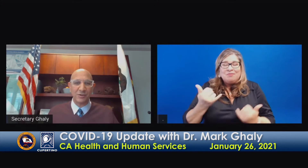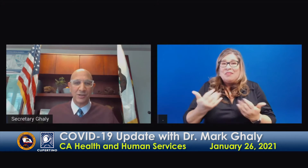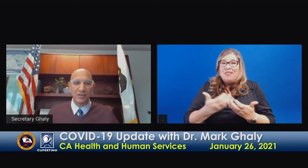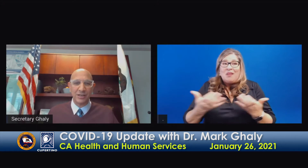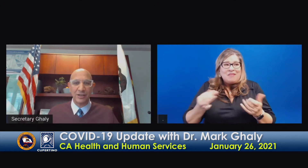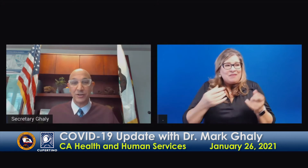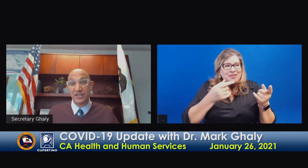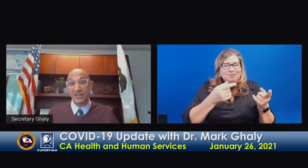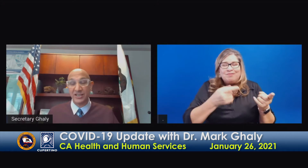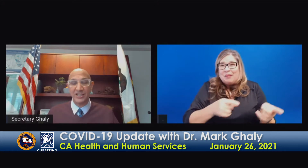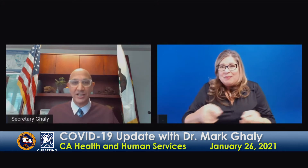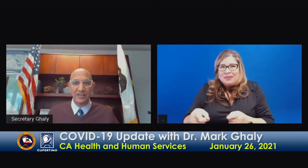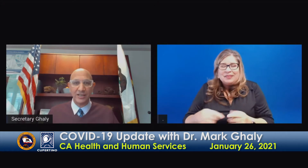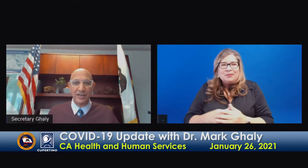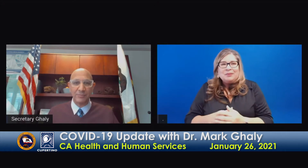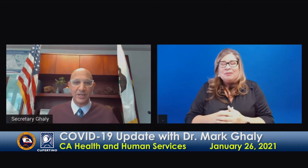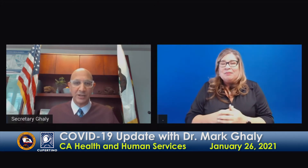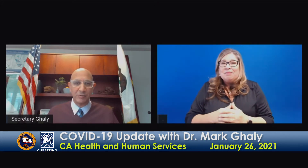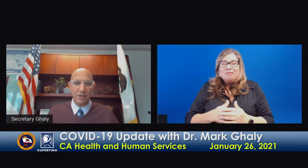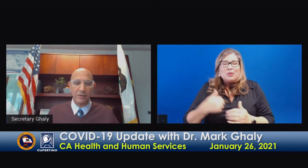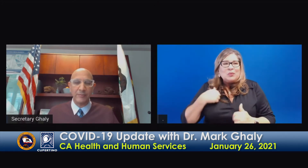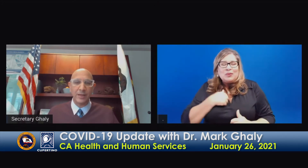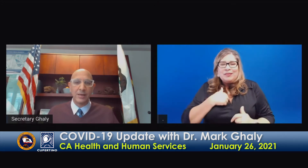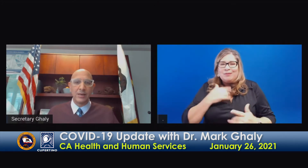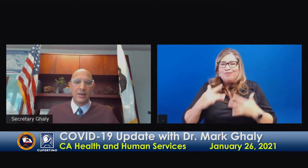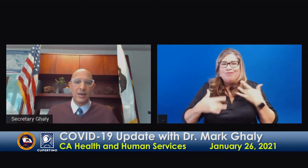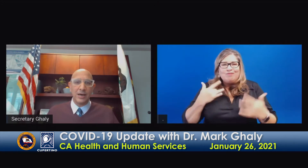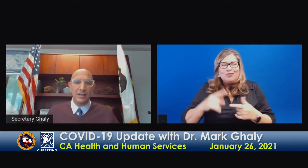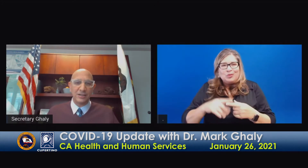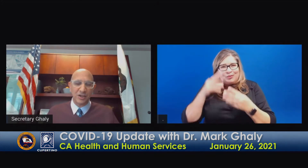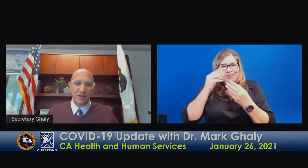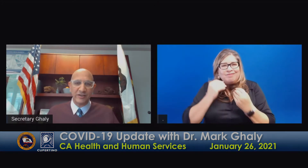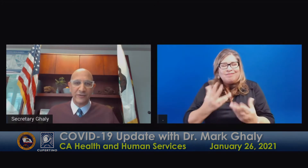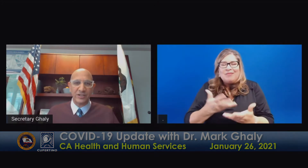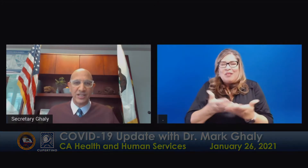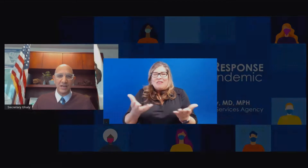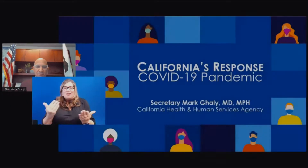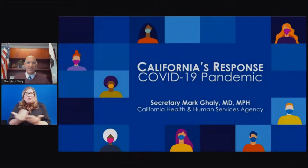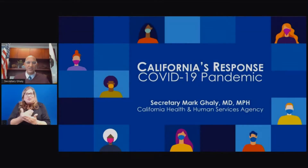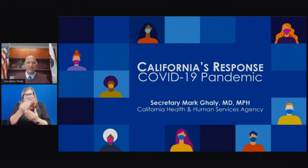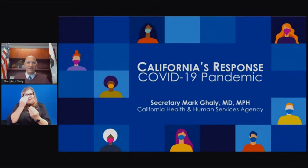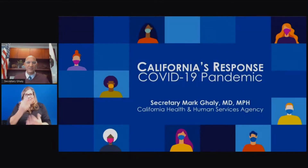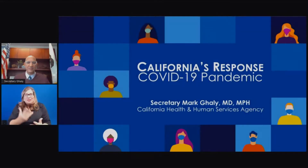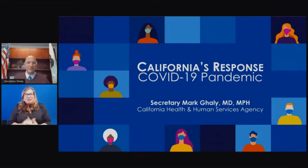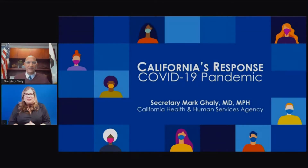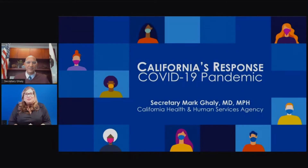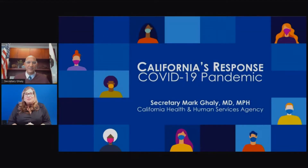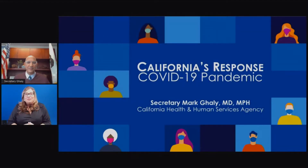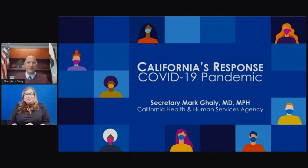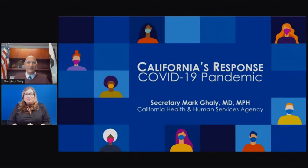and lots we're interested and excited to update you on. Let's go to the first slide, please.